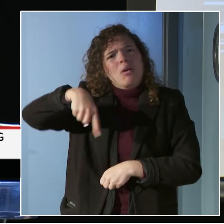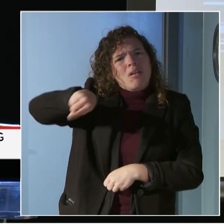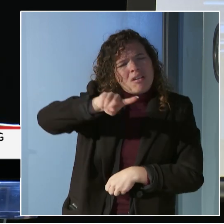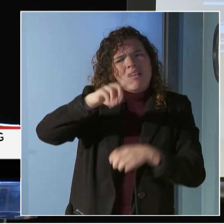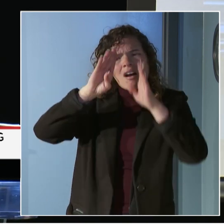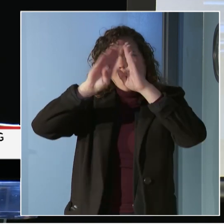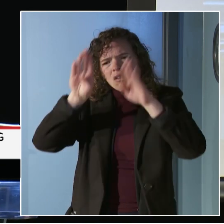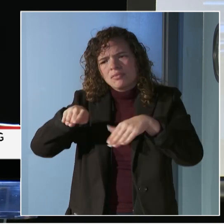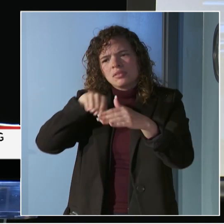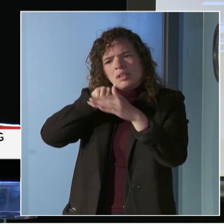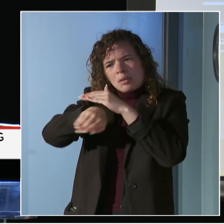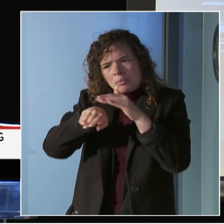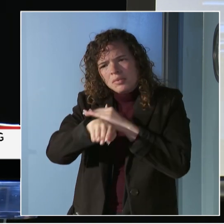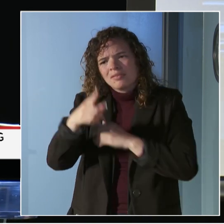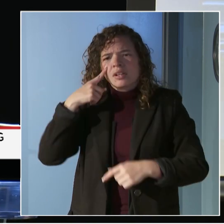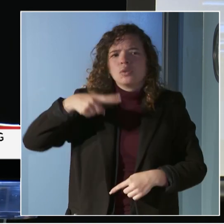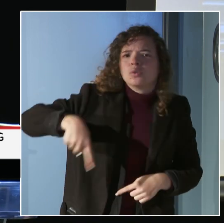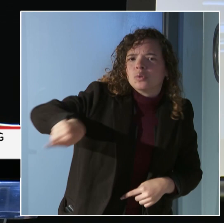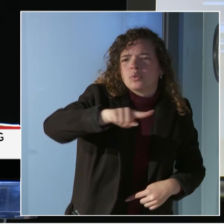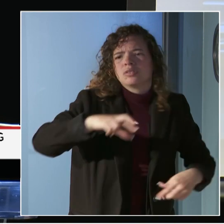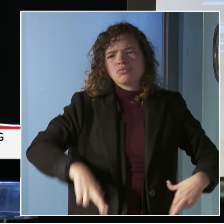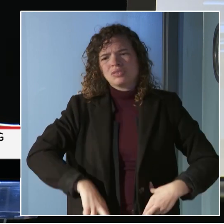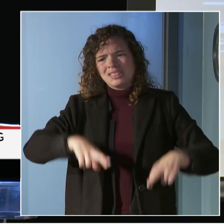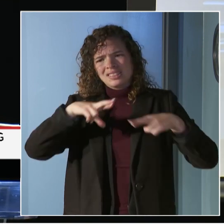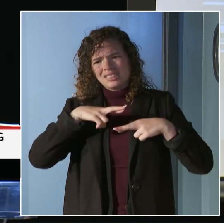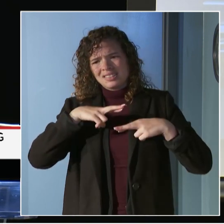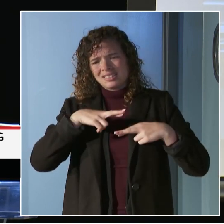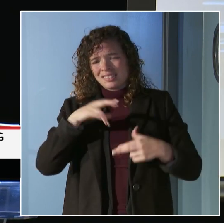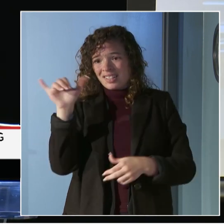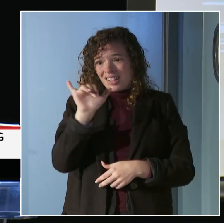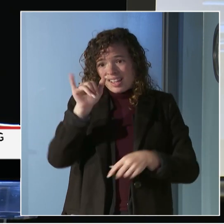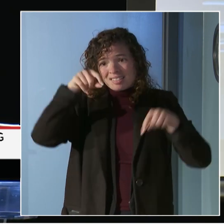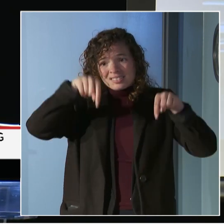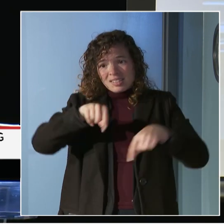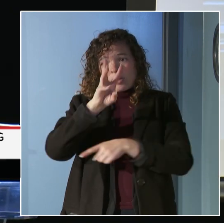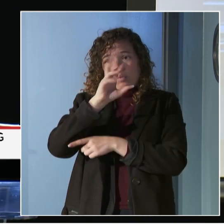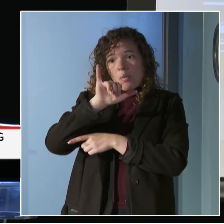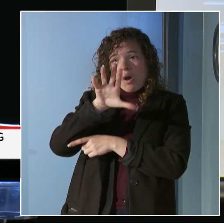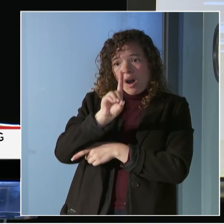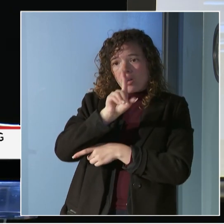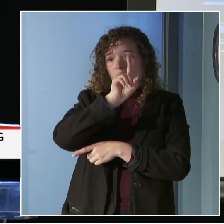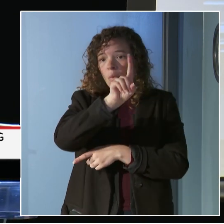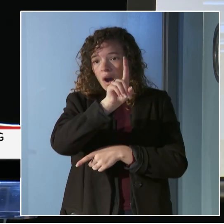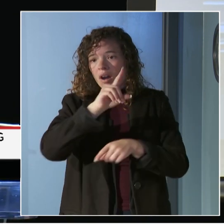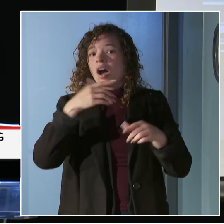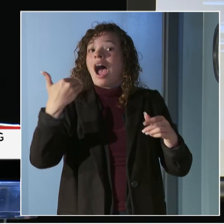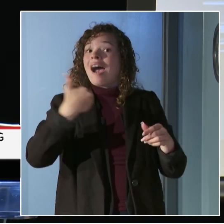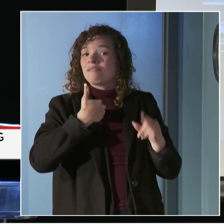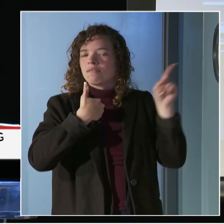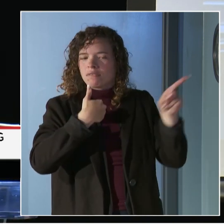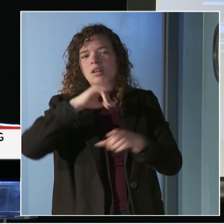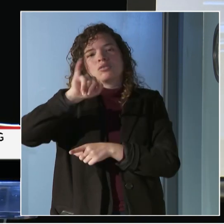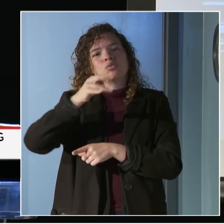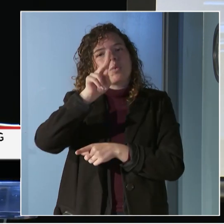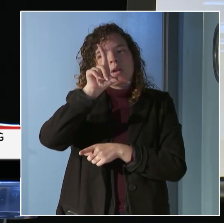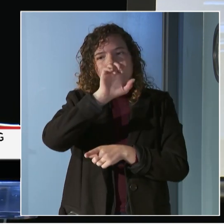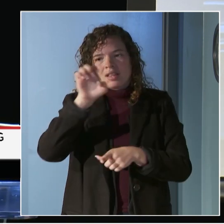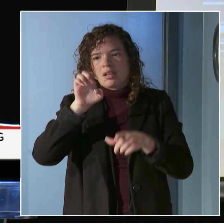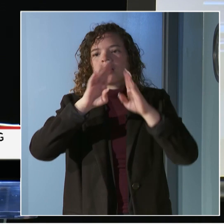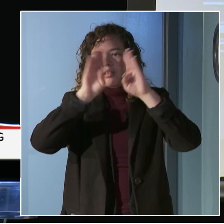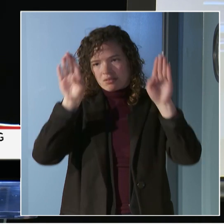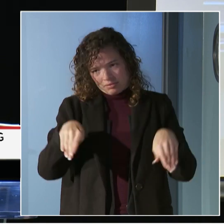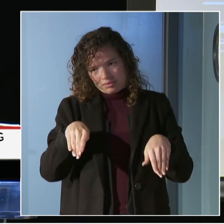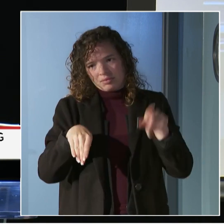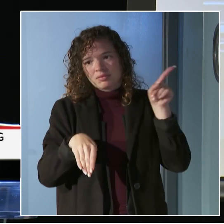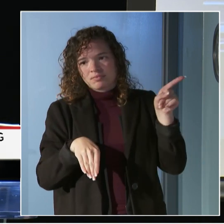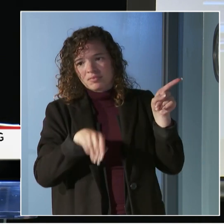residents? Luckily, here in Ward 1, we have Jubilee Housing, which is doing just that. And Jubilee Housing has